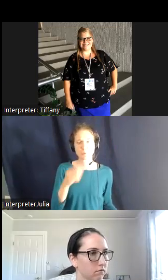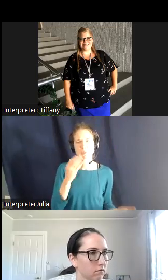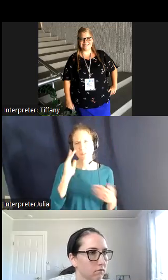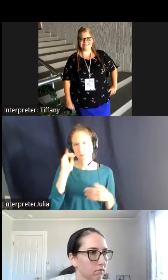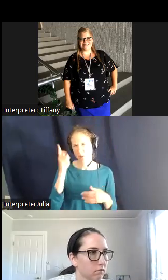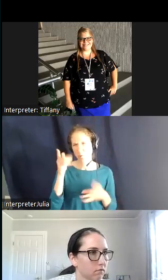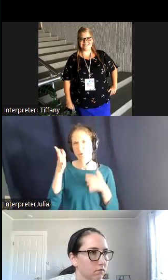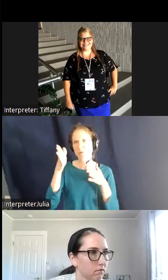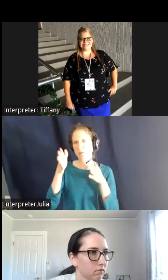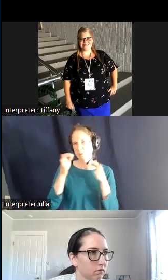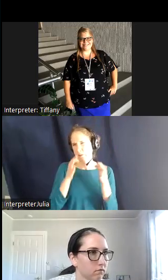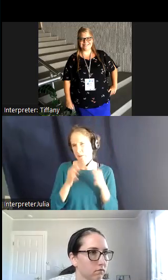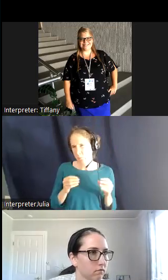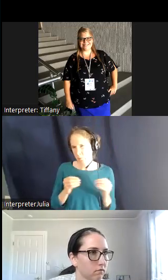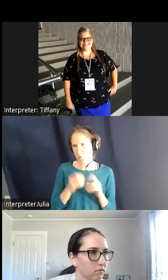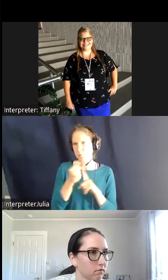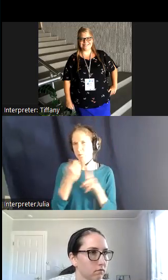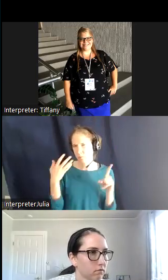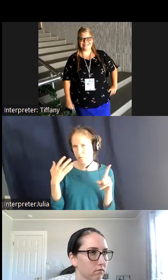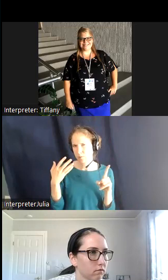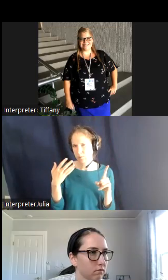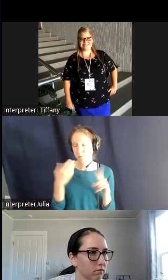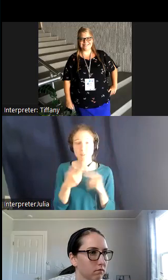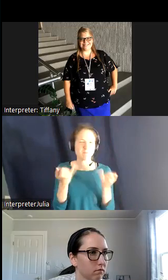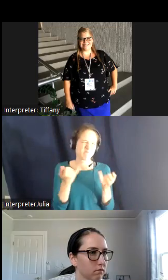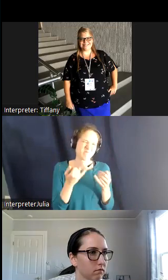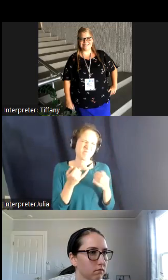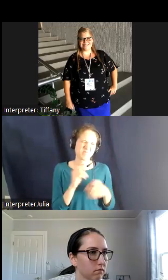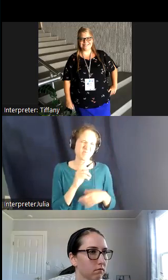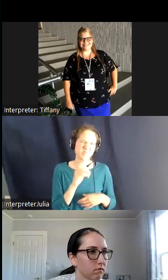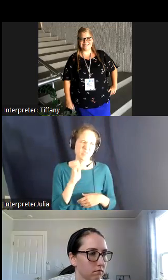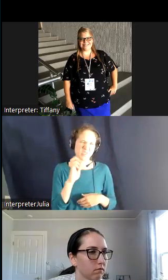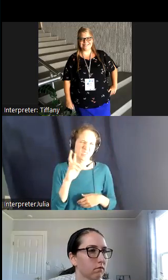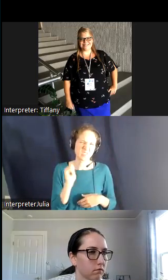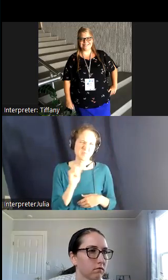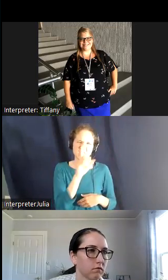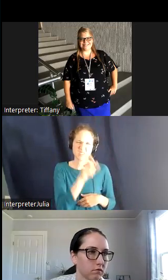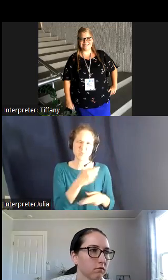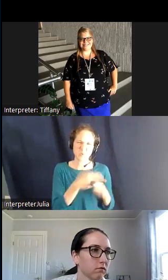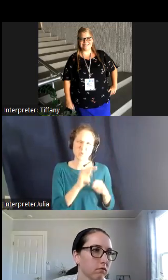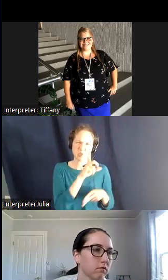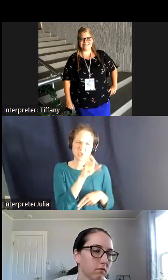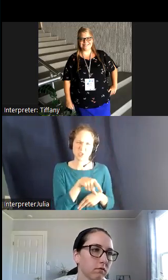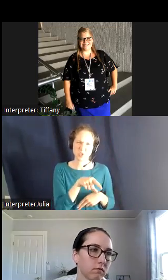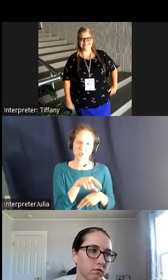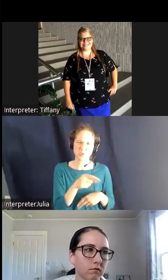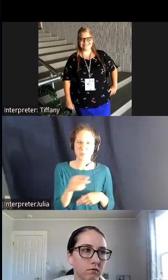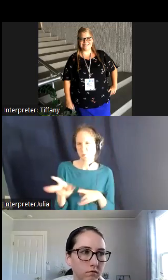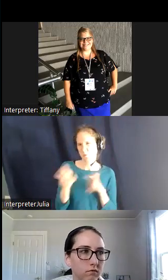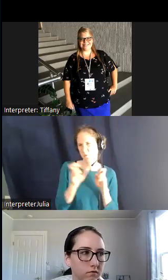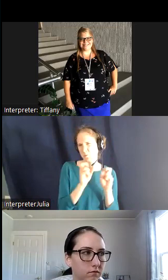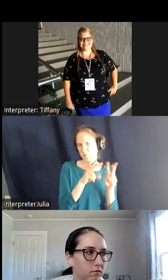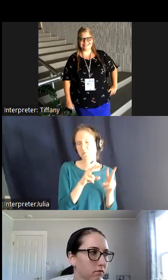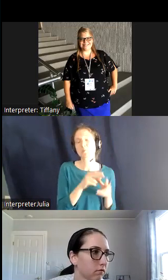Erica, about what makes the most sense. With regards to care coordination, can you expand on what is meant by